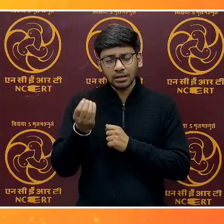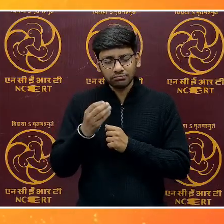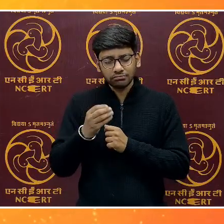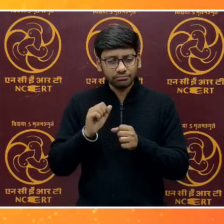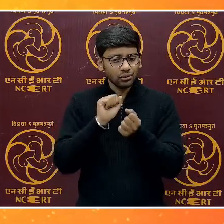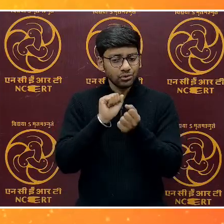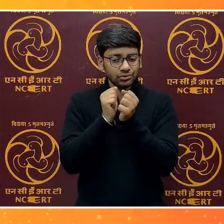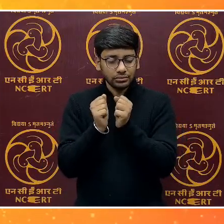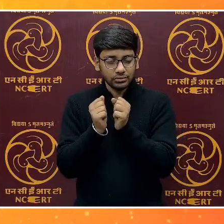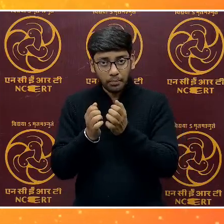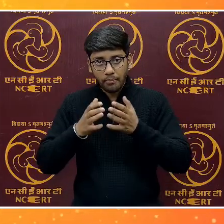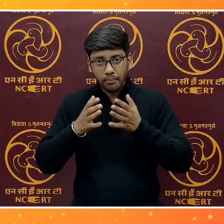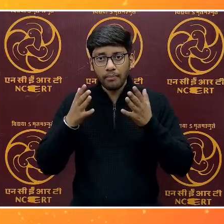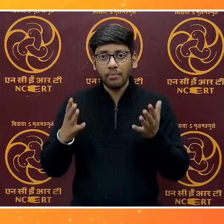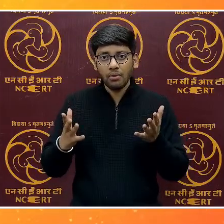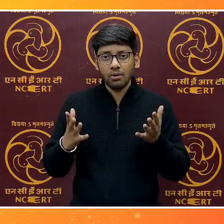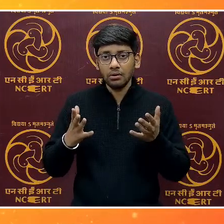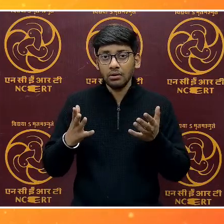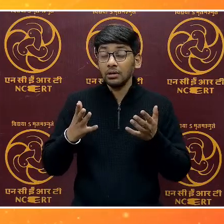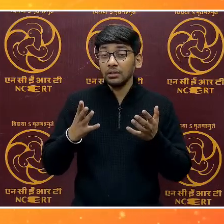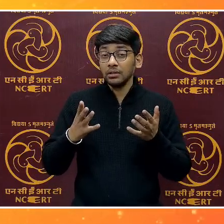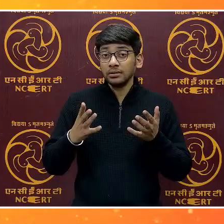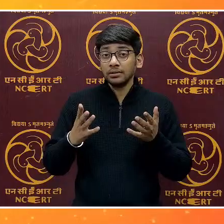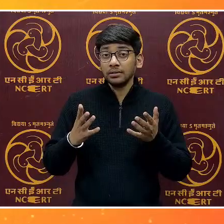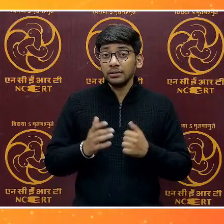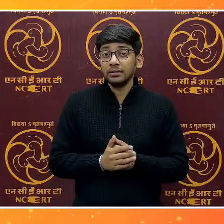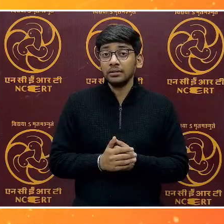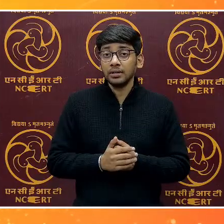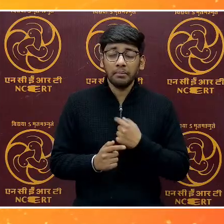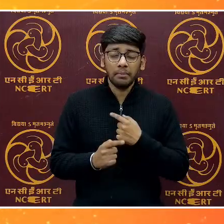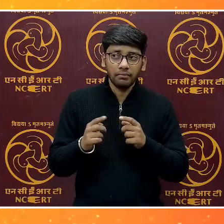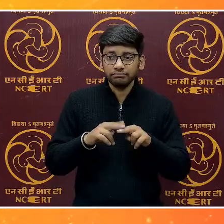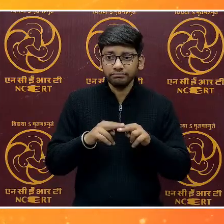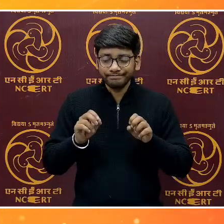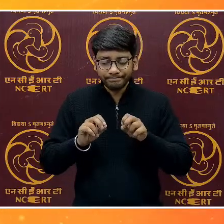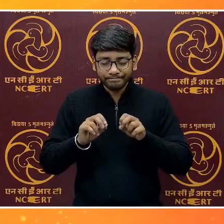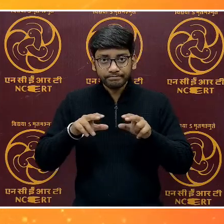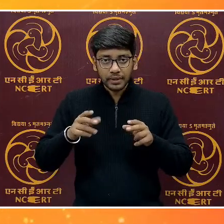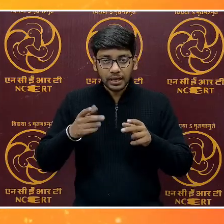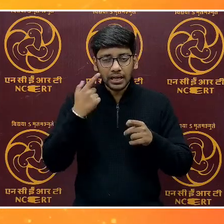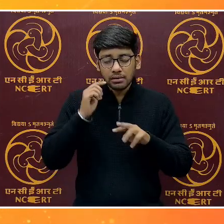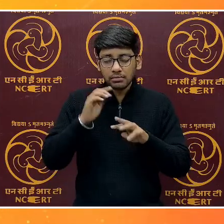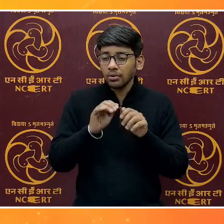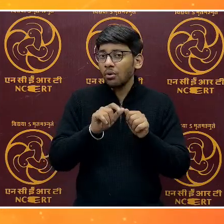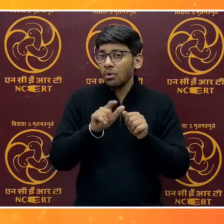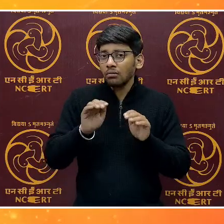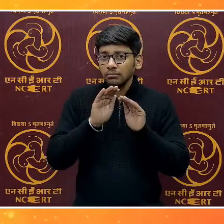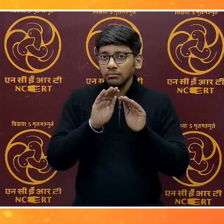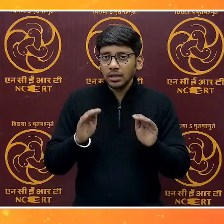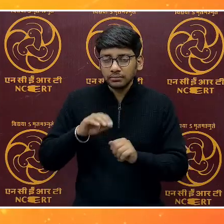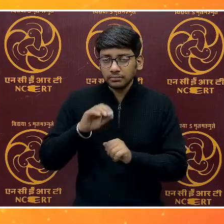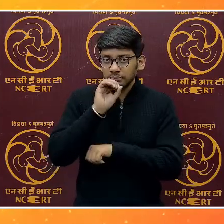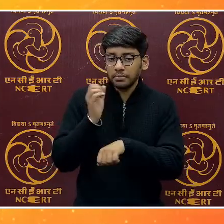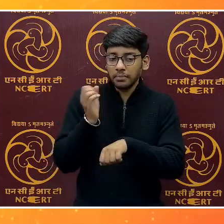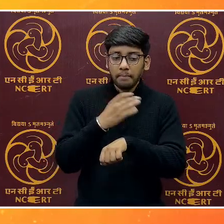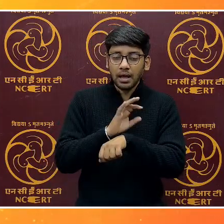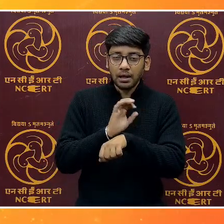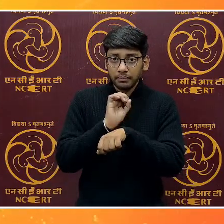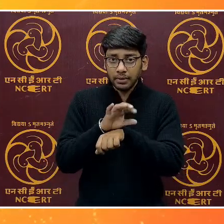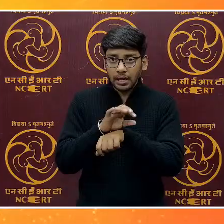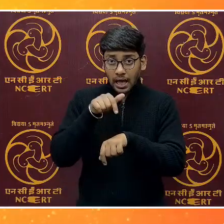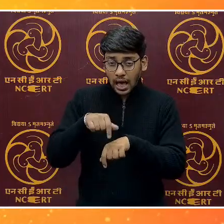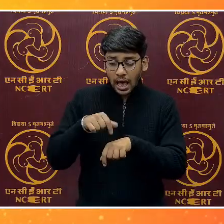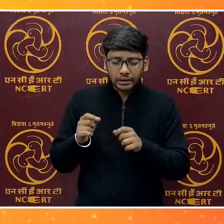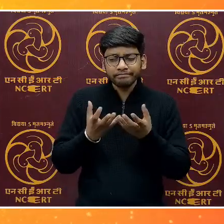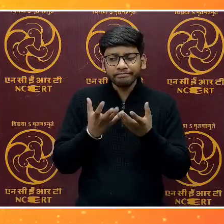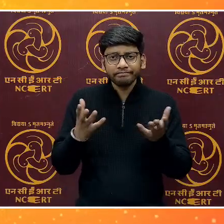Yes, indeed. Right. And the surprise that I had told my audience earlier, so I'm planning to bring it now.